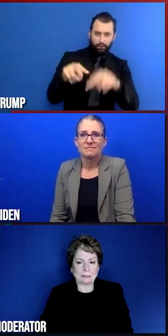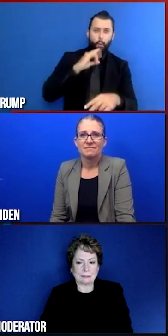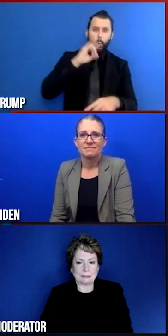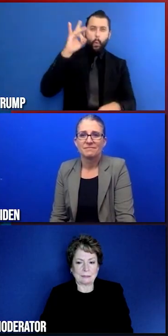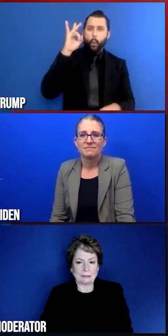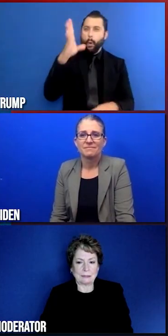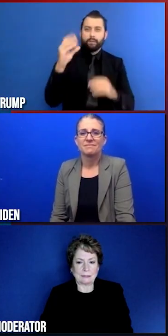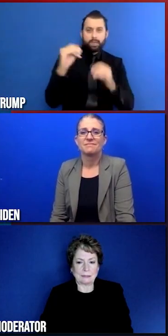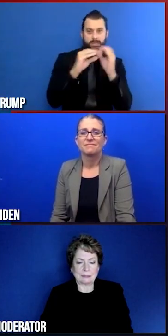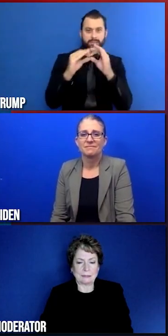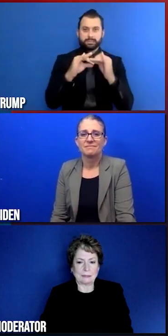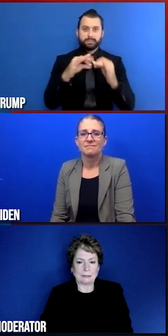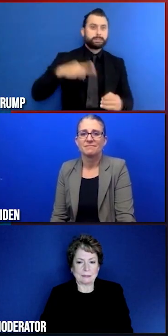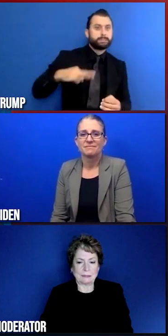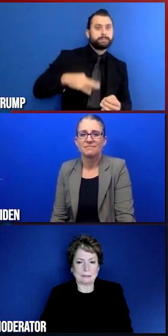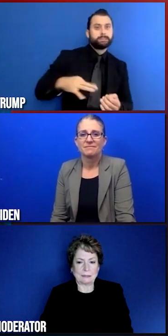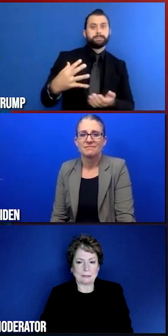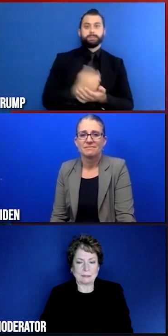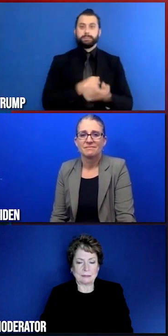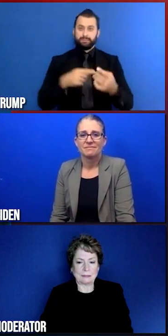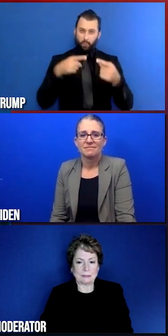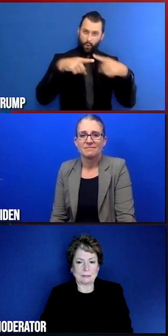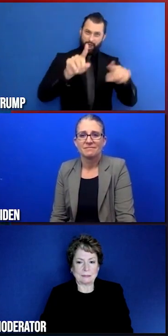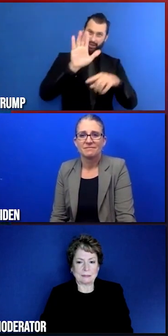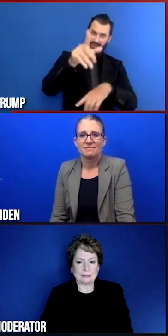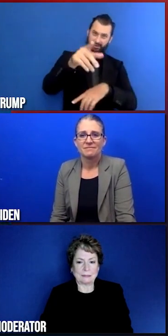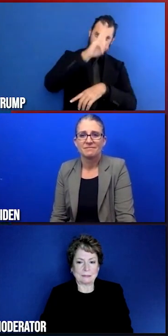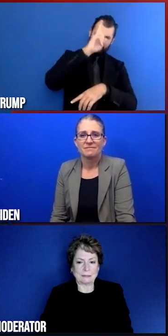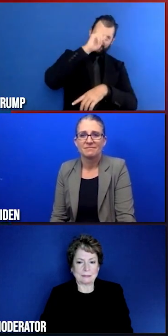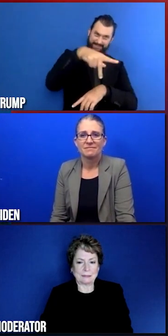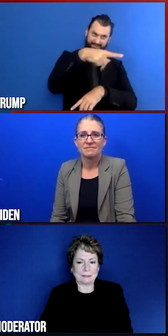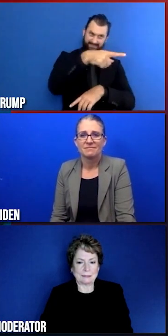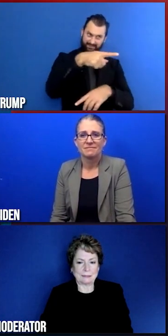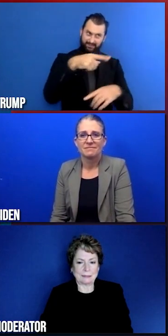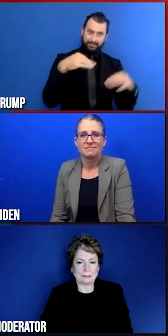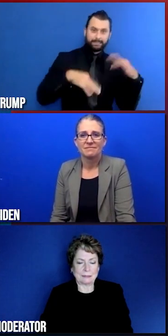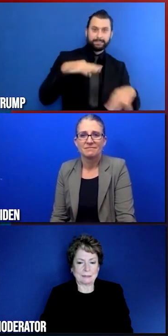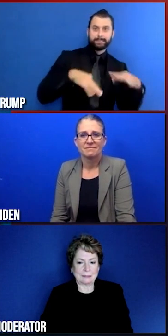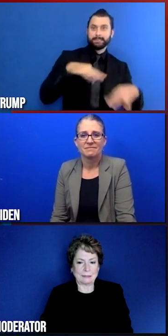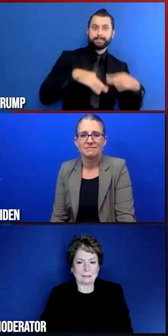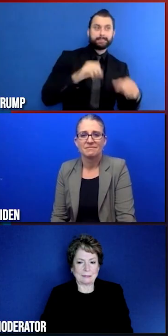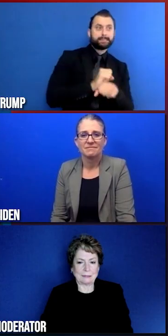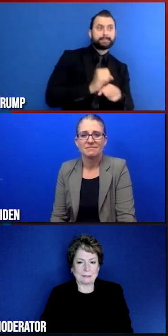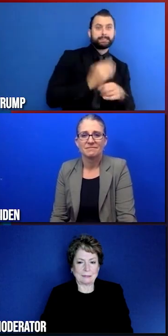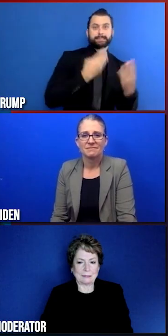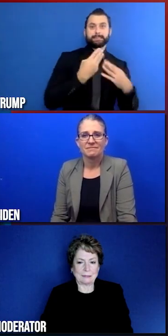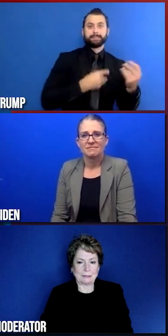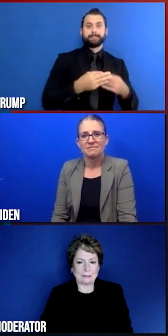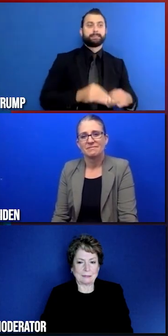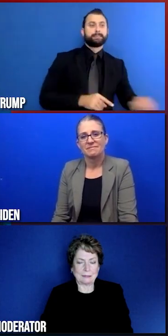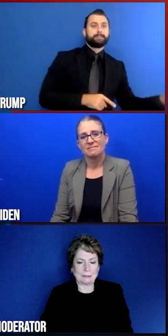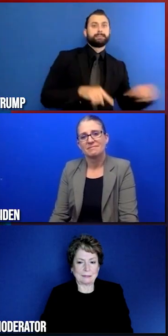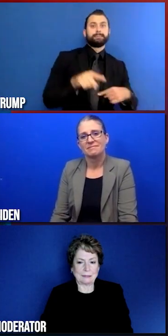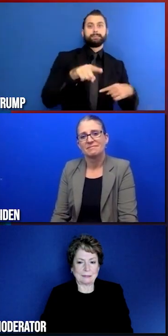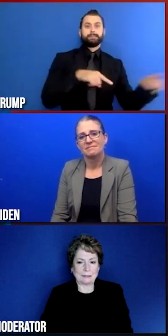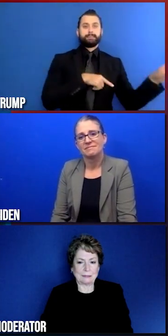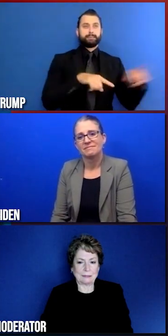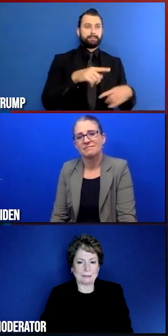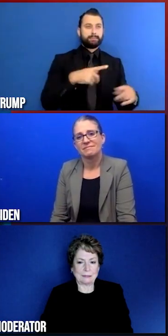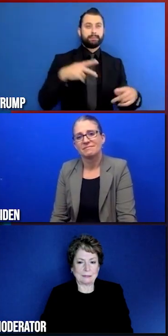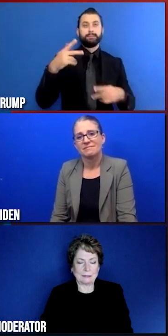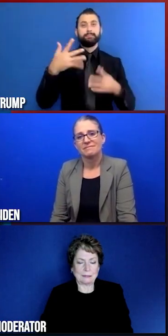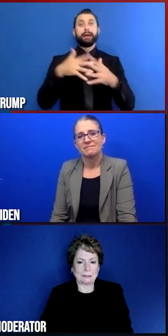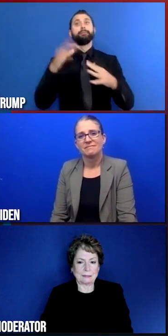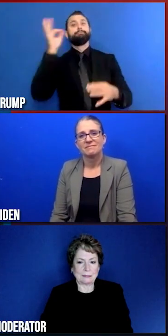never happened. And I think you owe an explanation to the American people. Why is it? Somebody just had a news conference a little